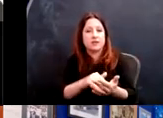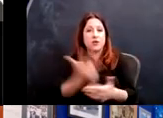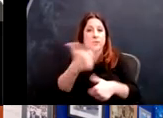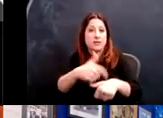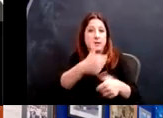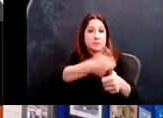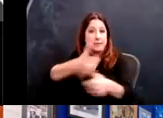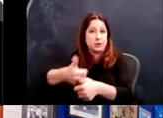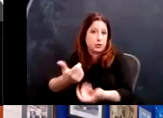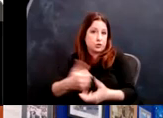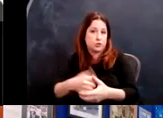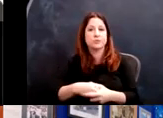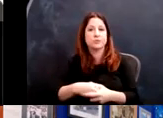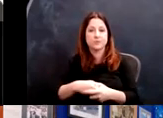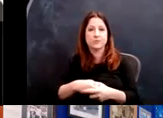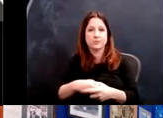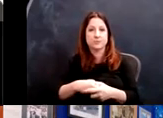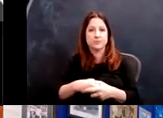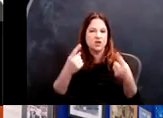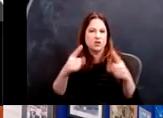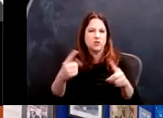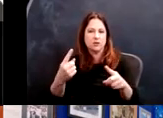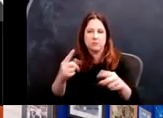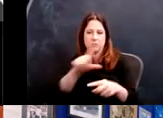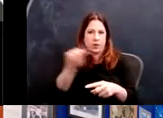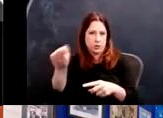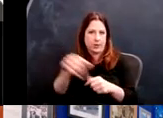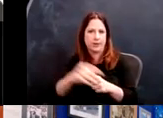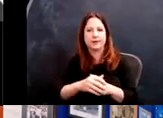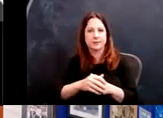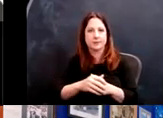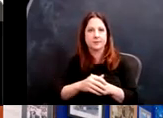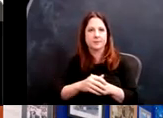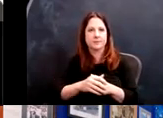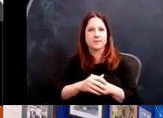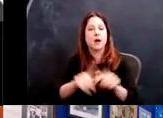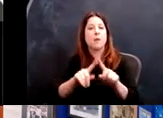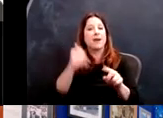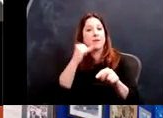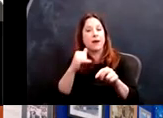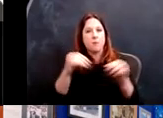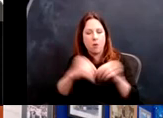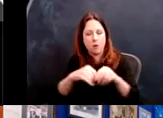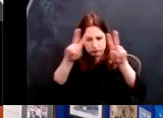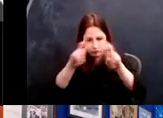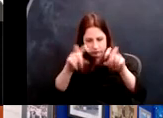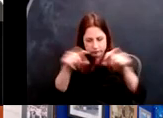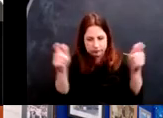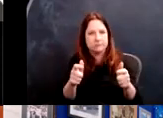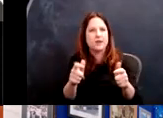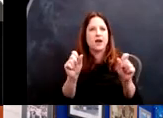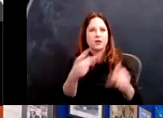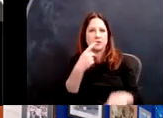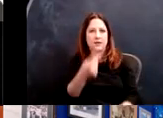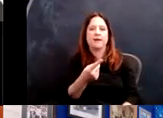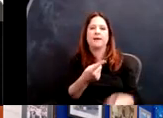right? In the last 12 months during the year 2020. If I looked at it a little bit more, I could also say that, you